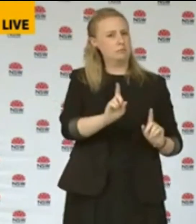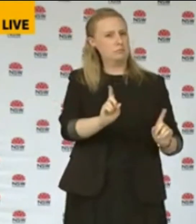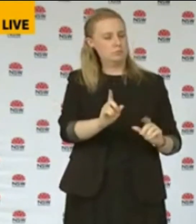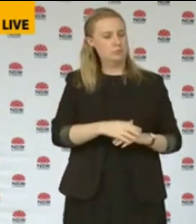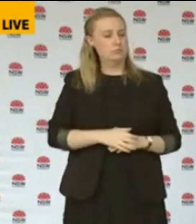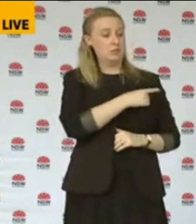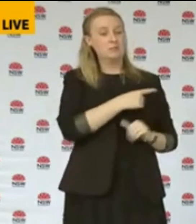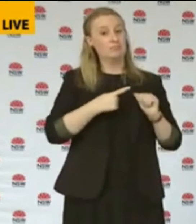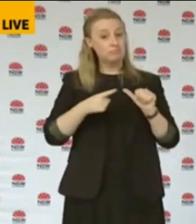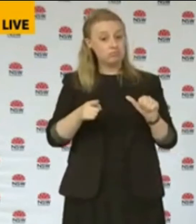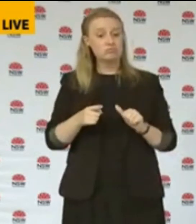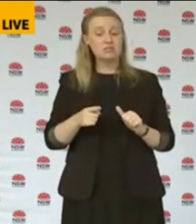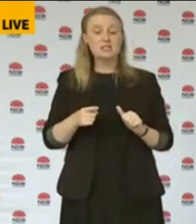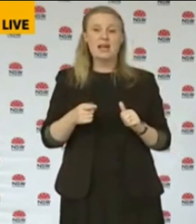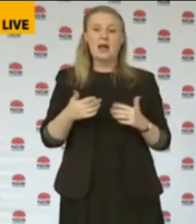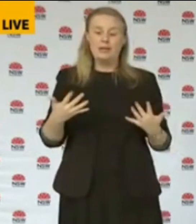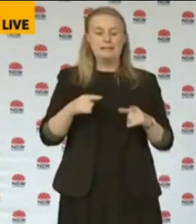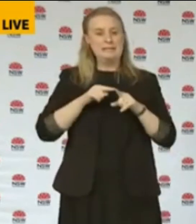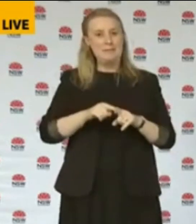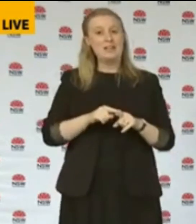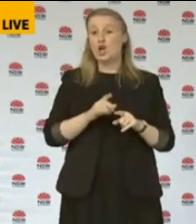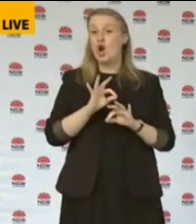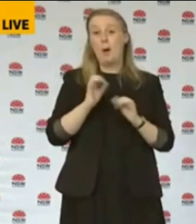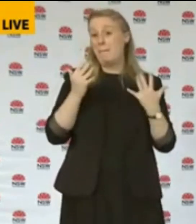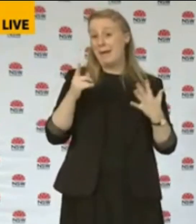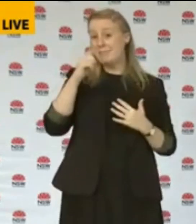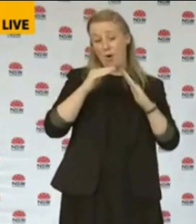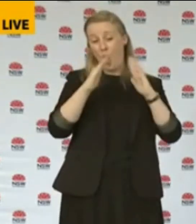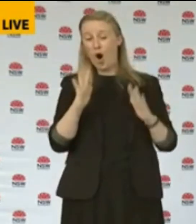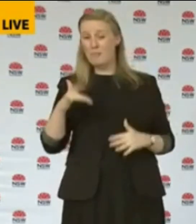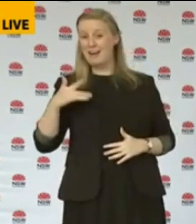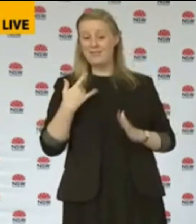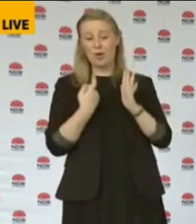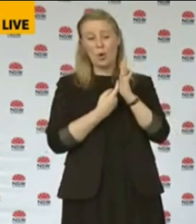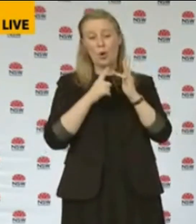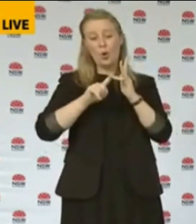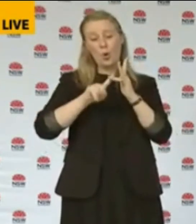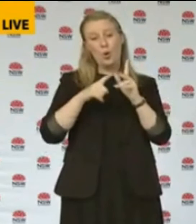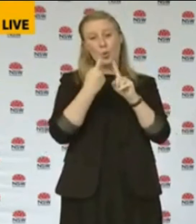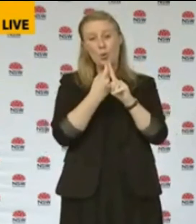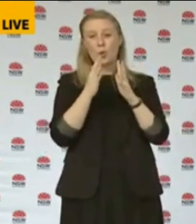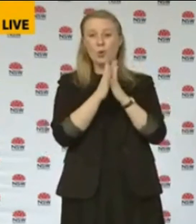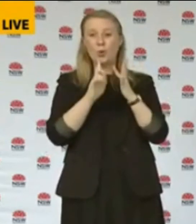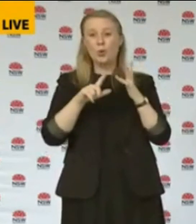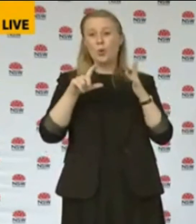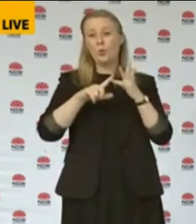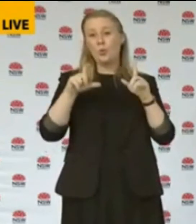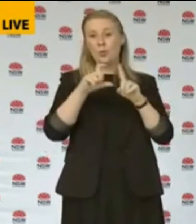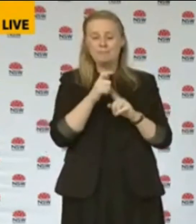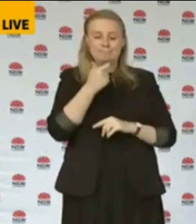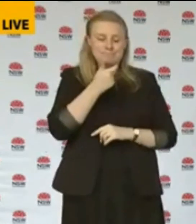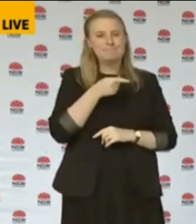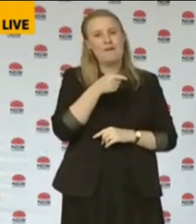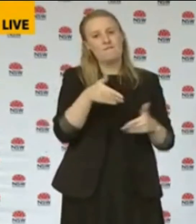aware, thankfully. But there are a lot of workers and a lot of people who go in now there. So those people, we're asking them to not go as